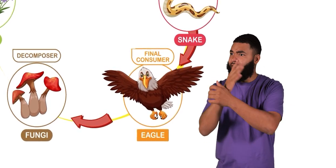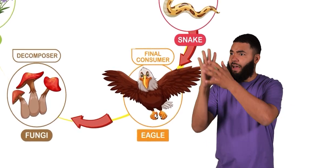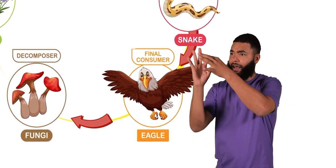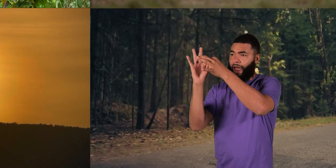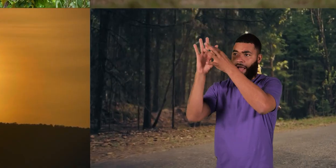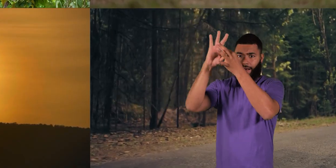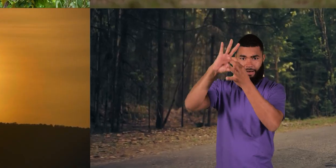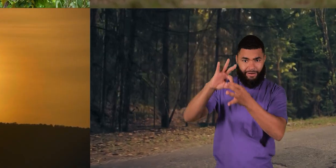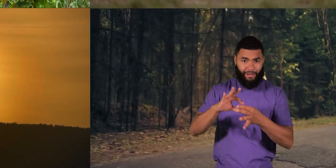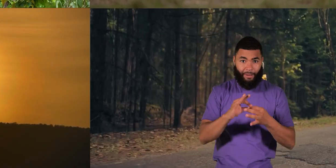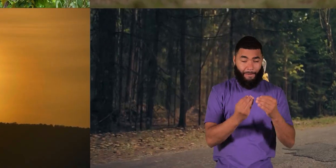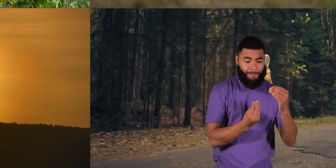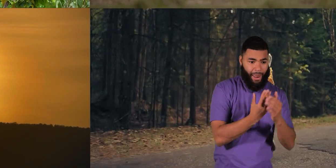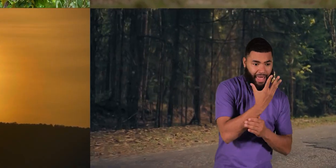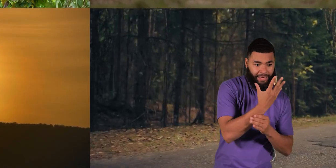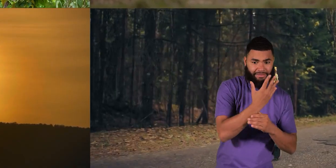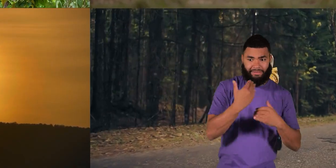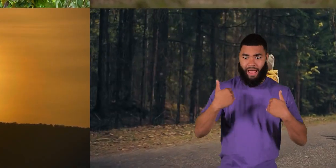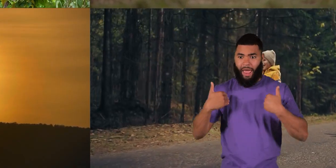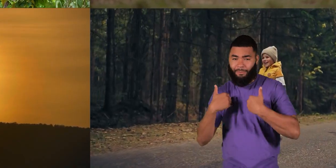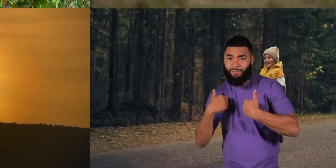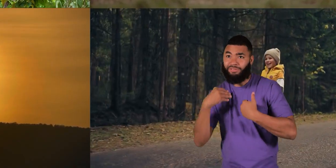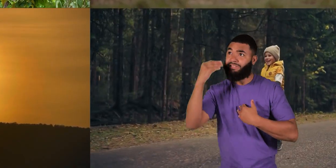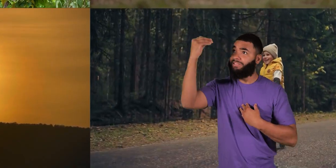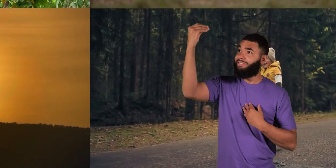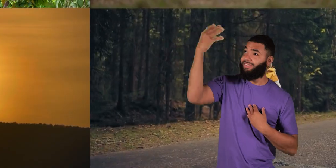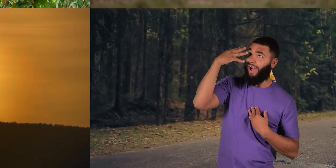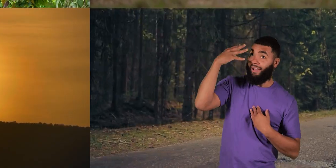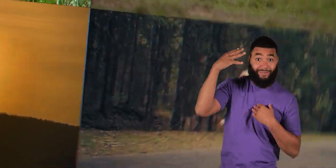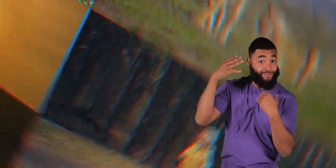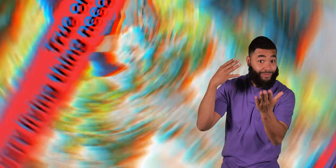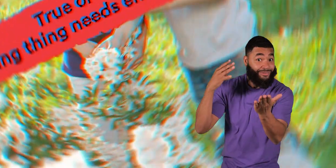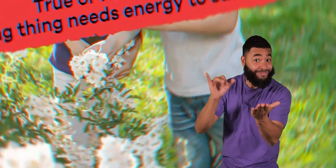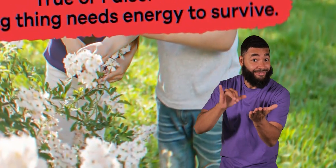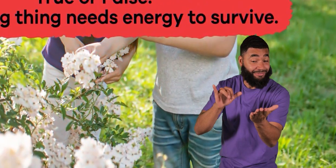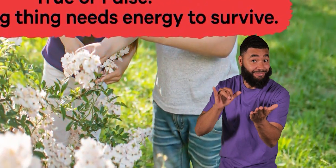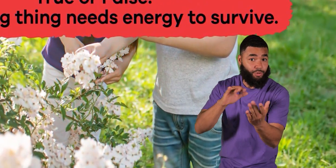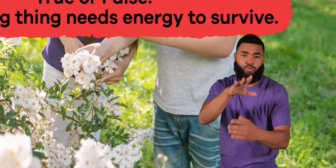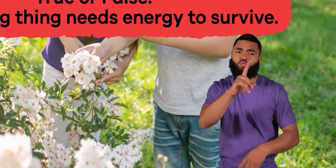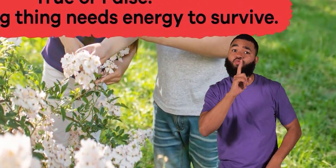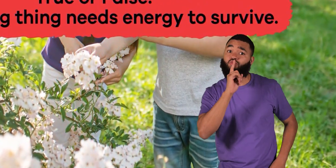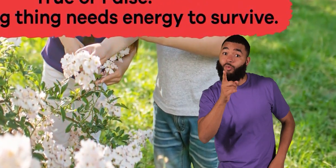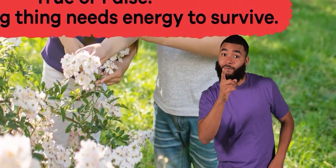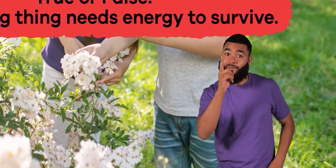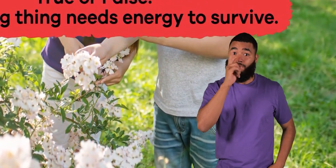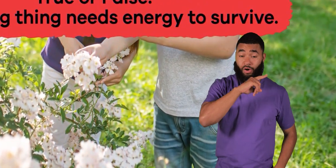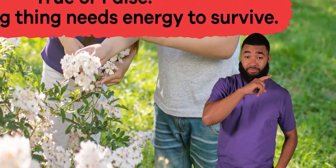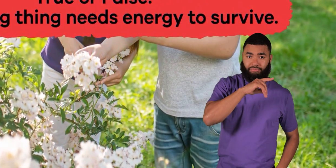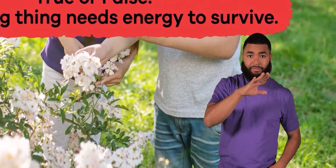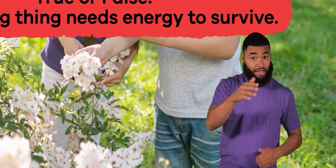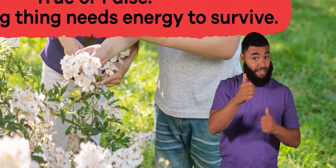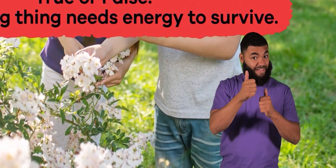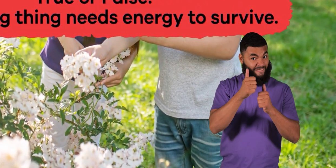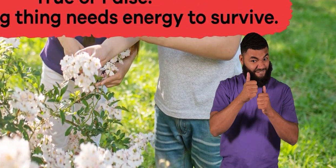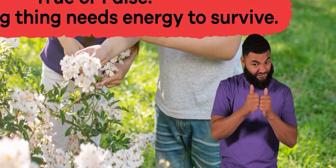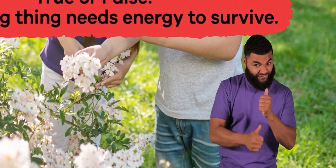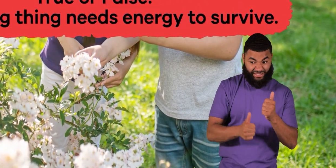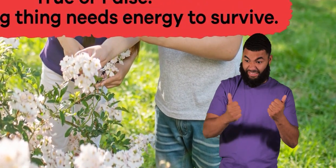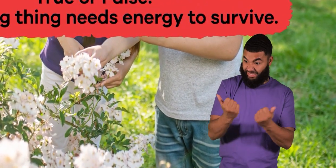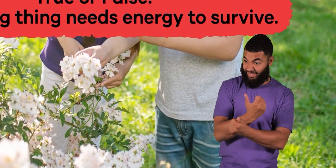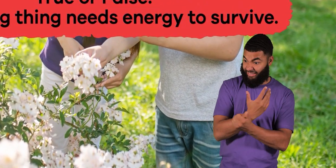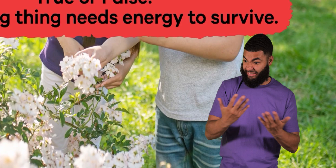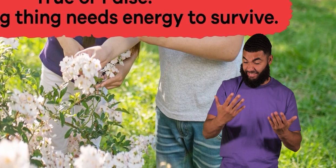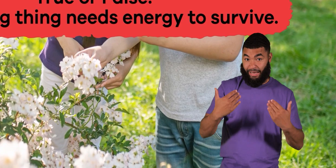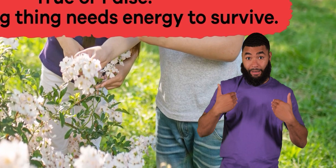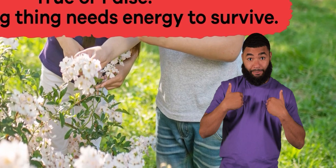connected. Plants, animals, the sun, and you. True or false? Every living thing needs